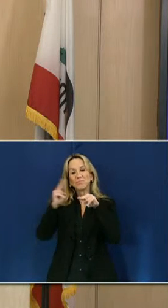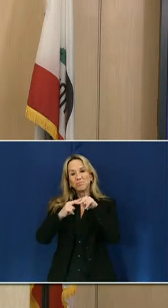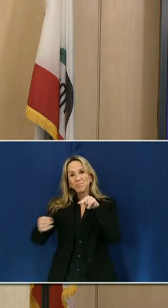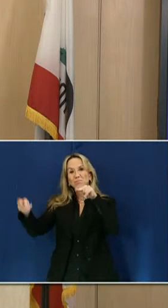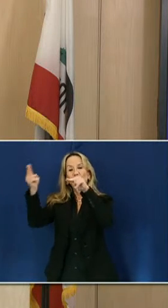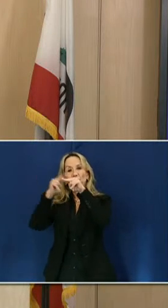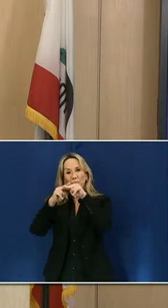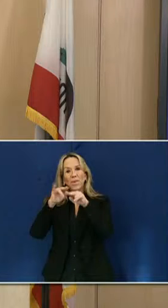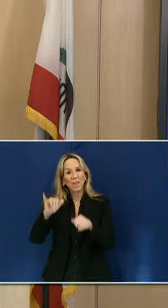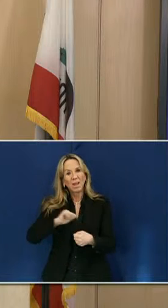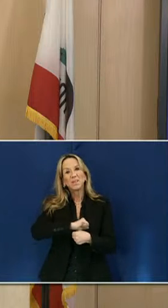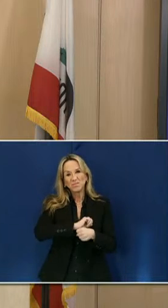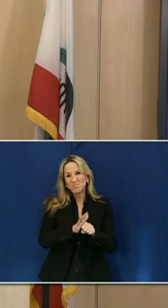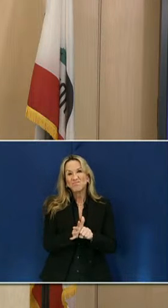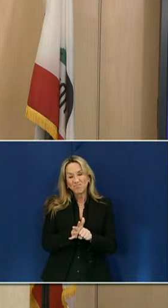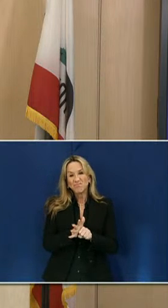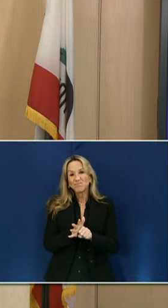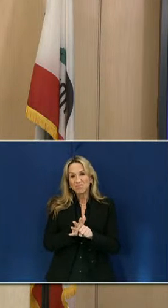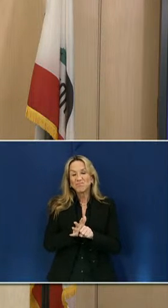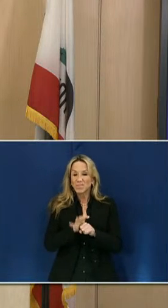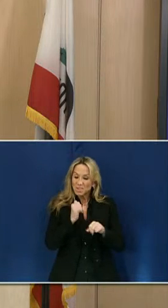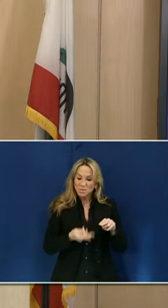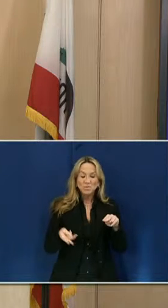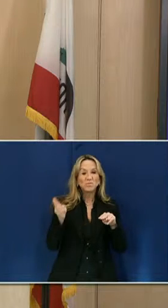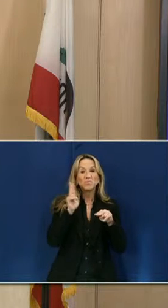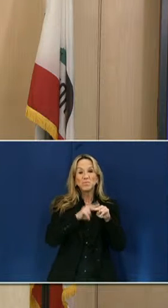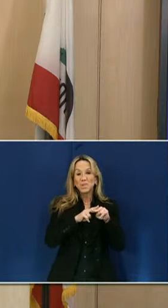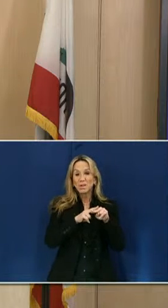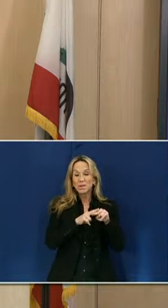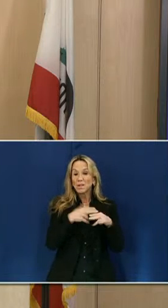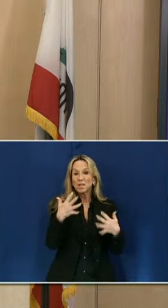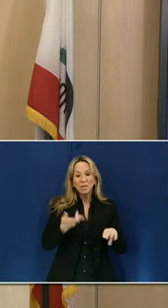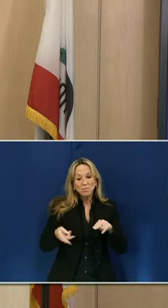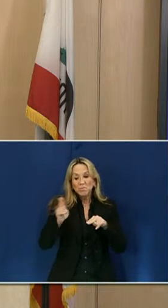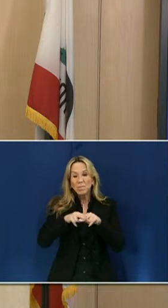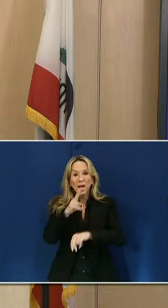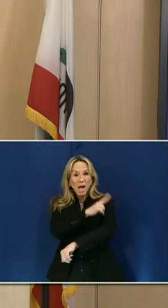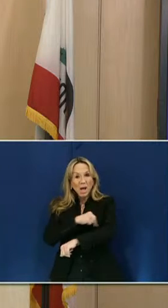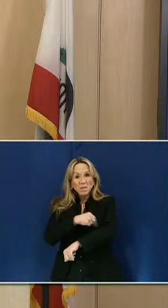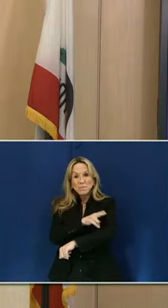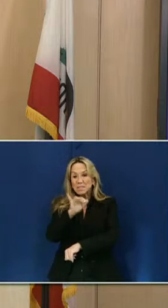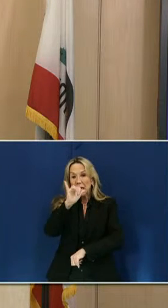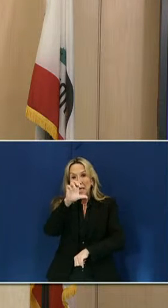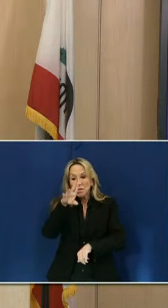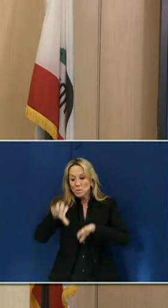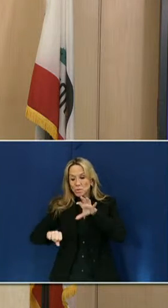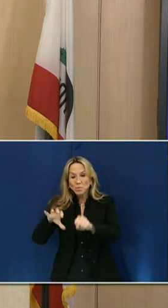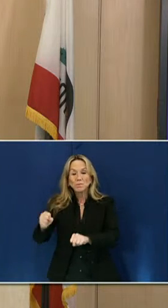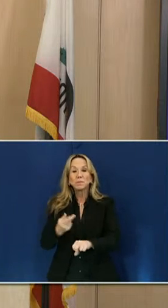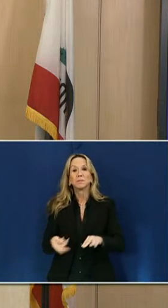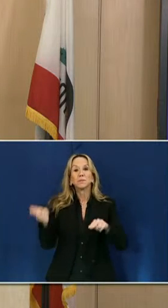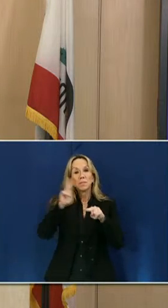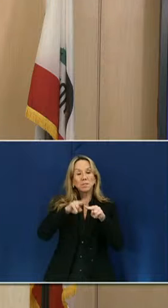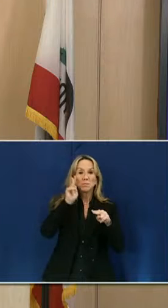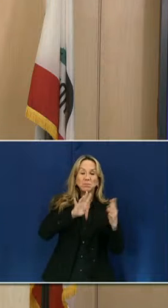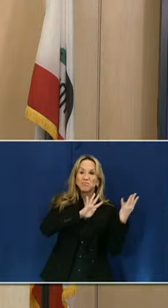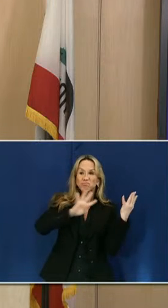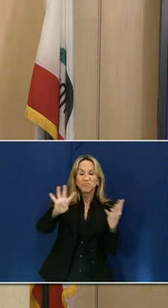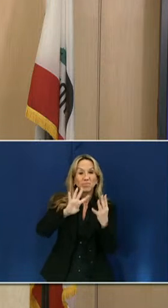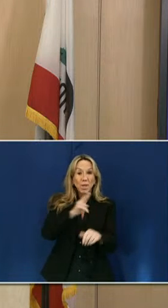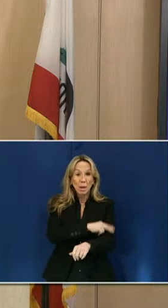of COVID cases, both increases in COVID cases, increases in ICU, increases in hospitalizations. Today we have another day of more